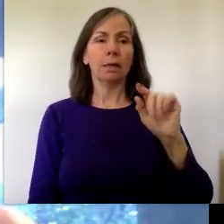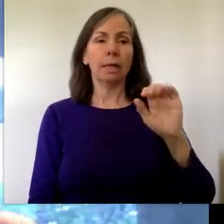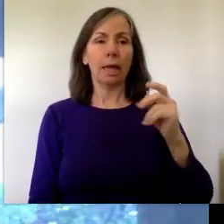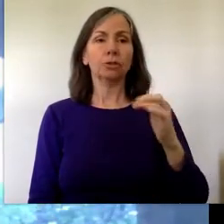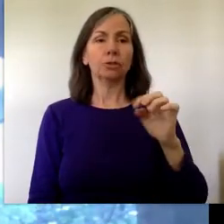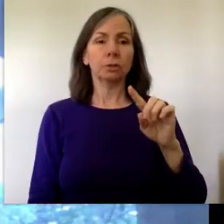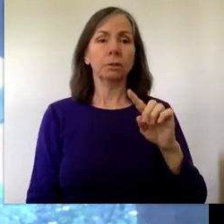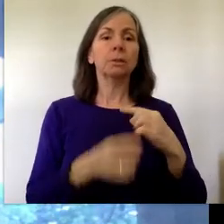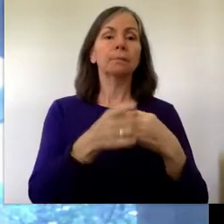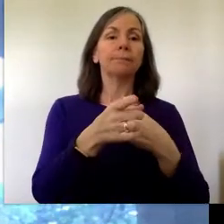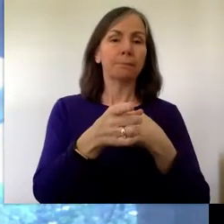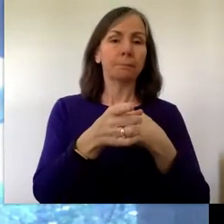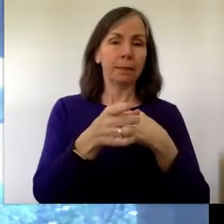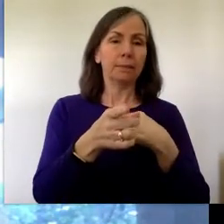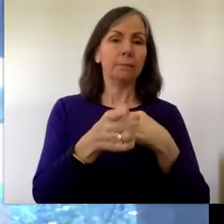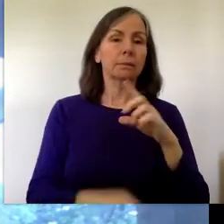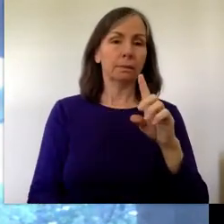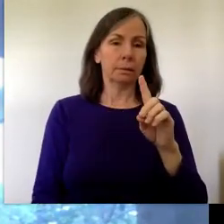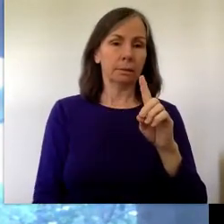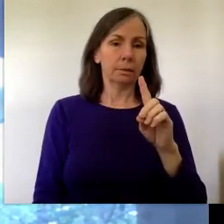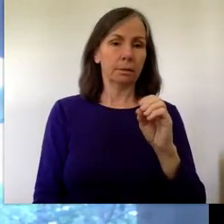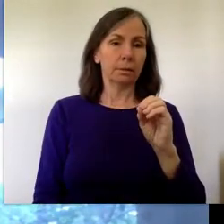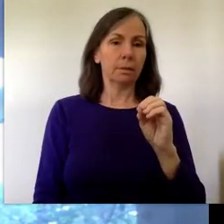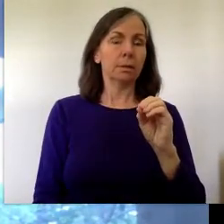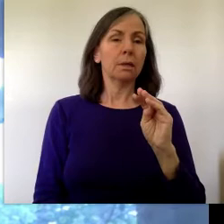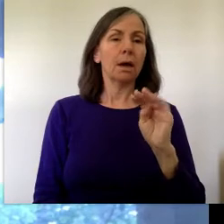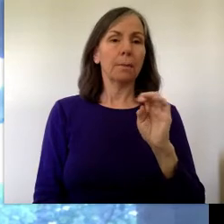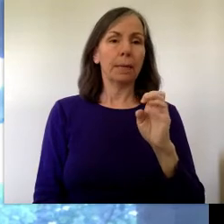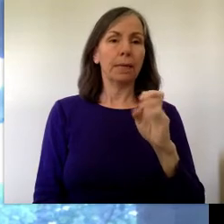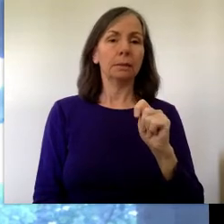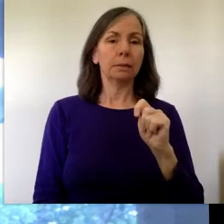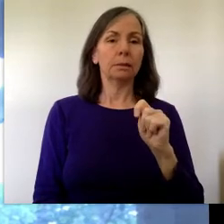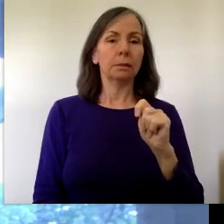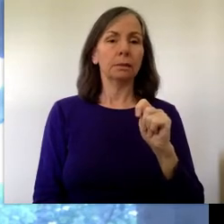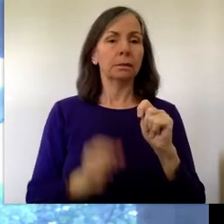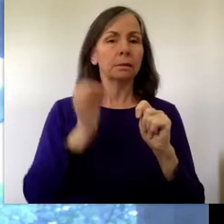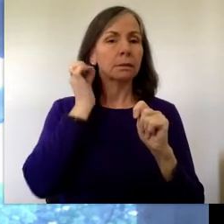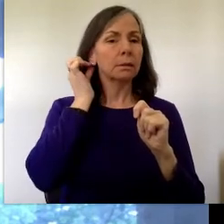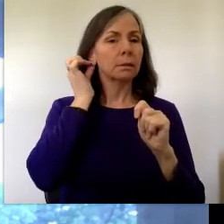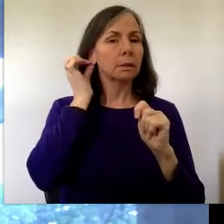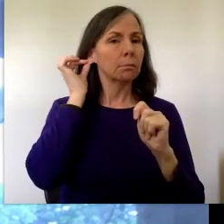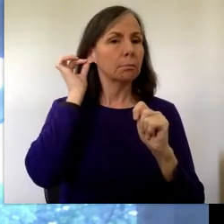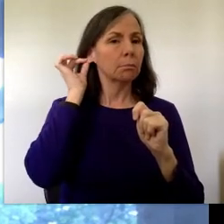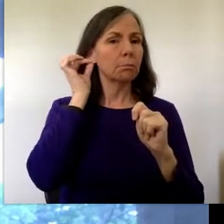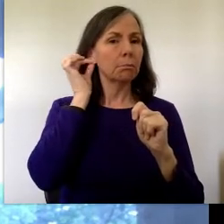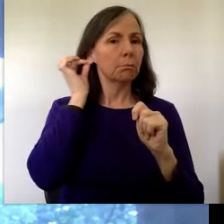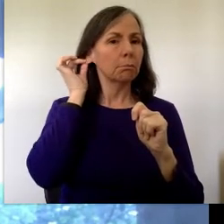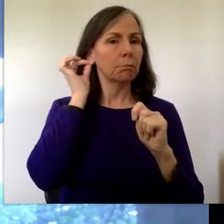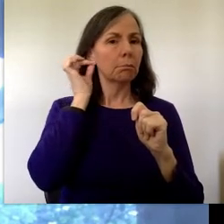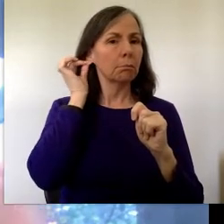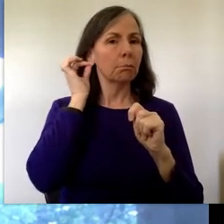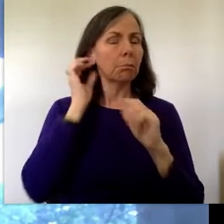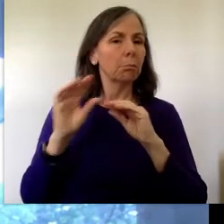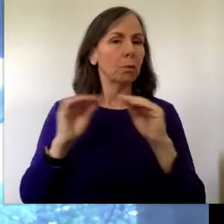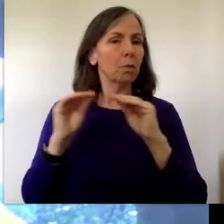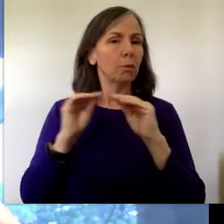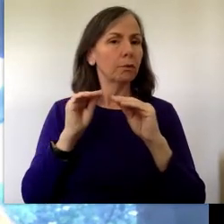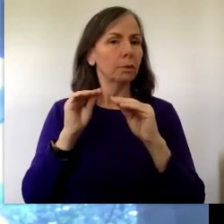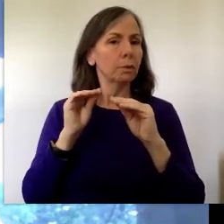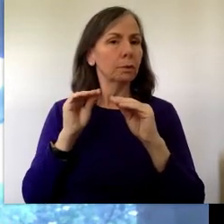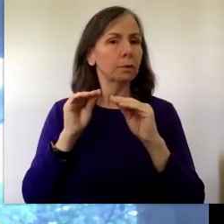I have the unattached. You can see my earlobe hangs freely, going the wrong way